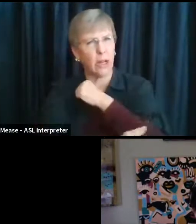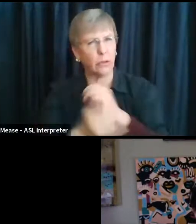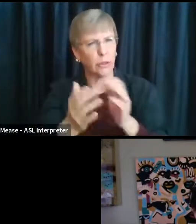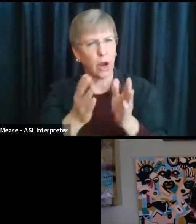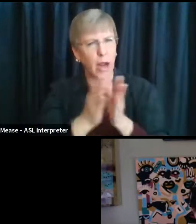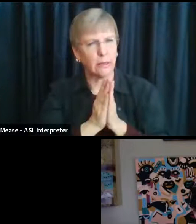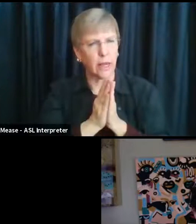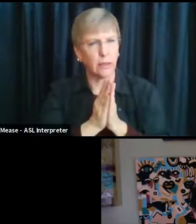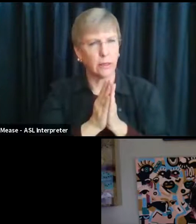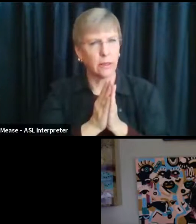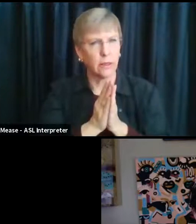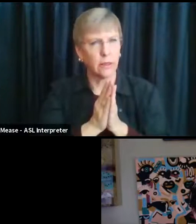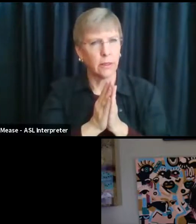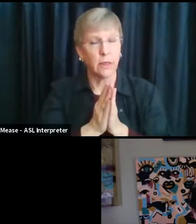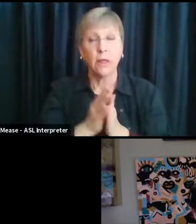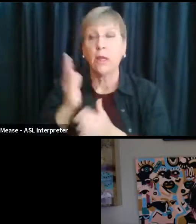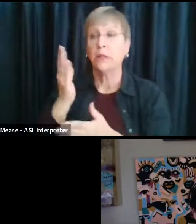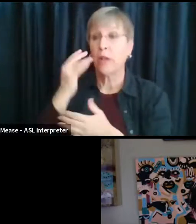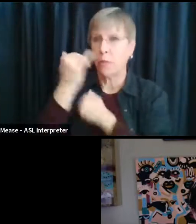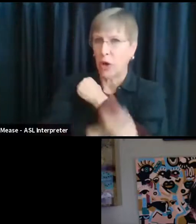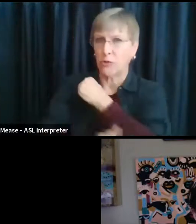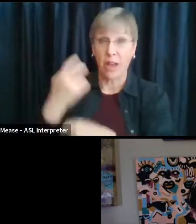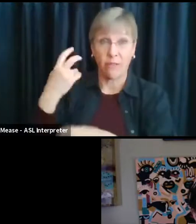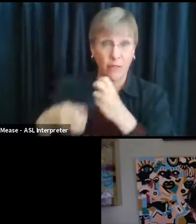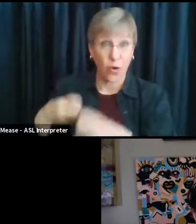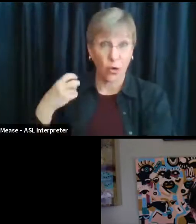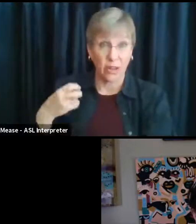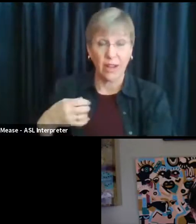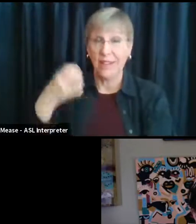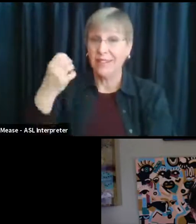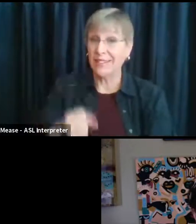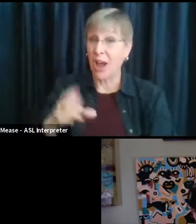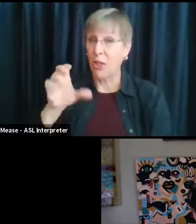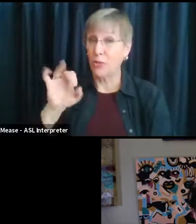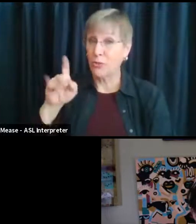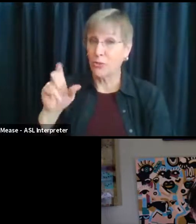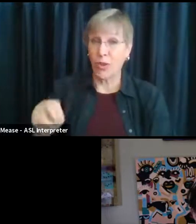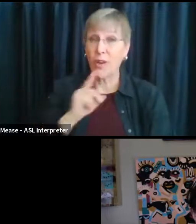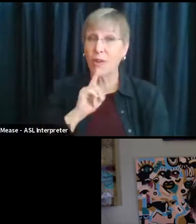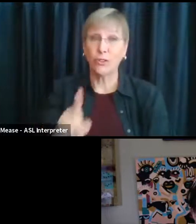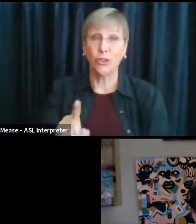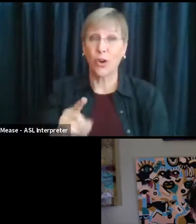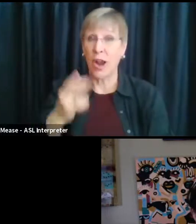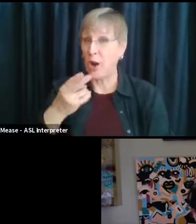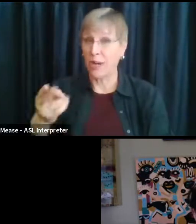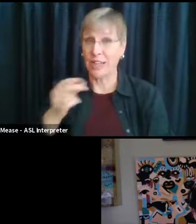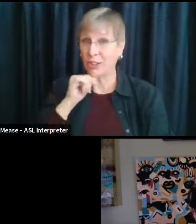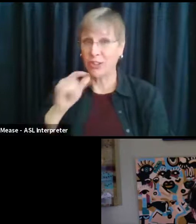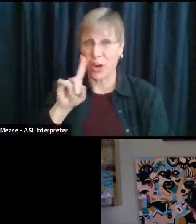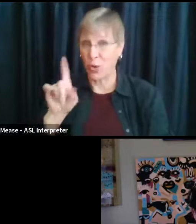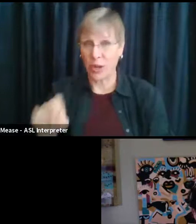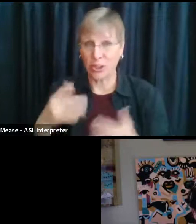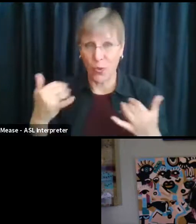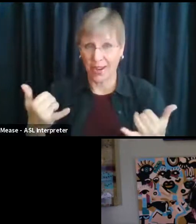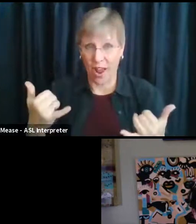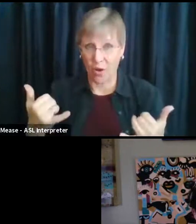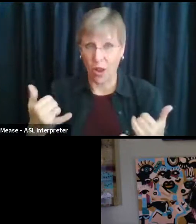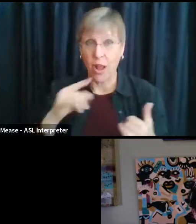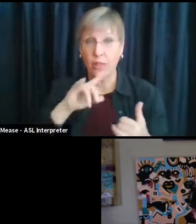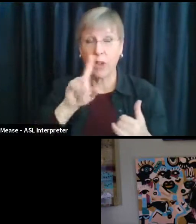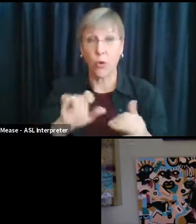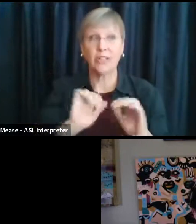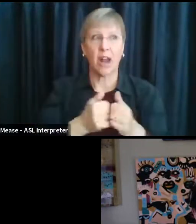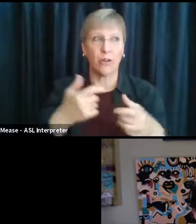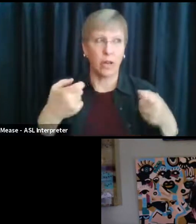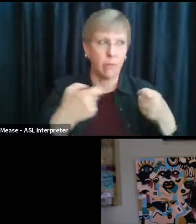Well, some countries have difficulty. I mean, if you're in South Sudan, I'm sure heritage is not the question. The question is how do you get